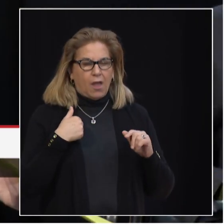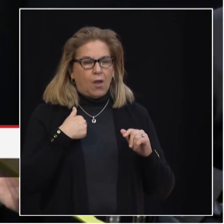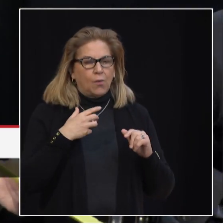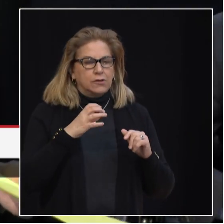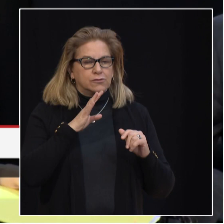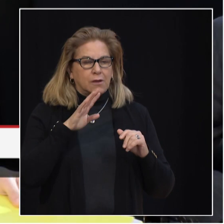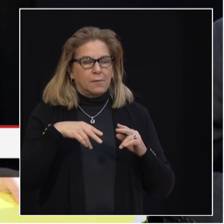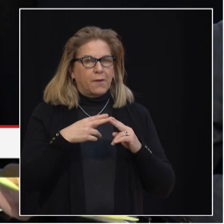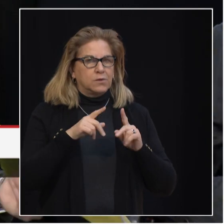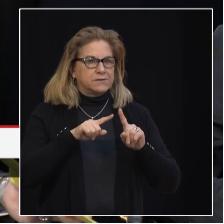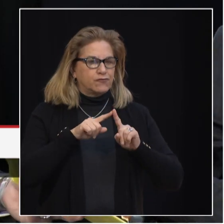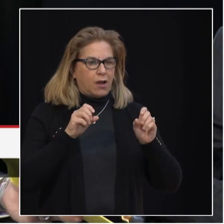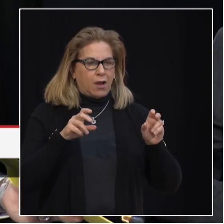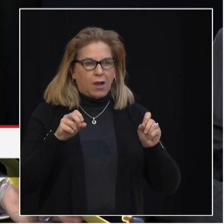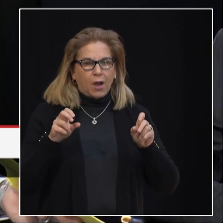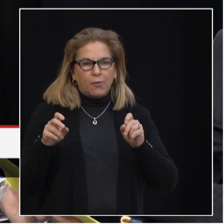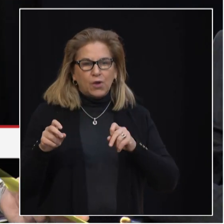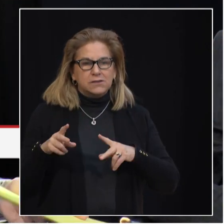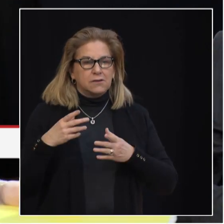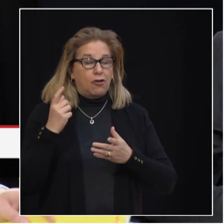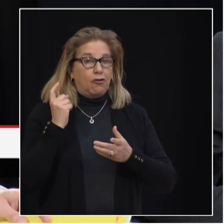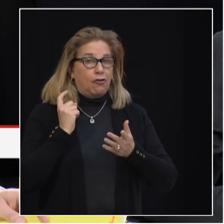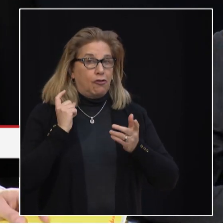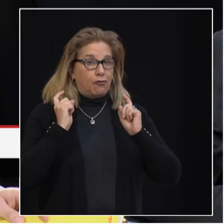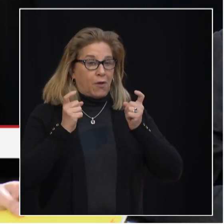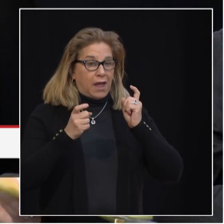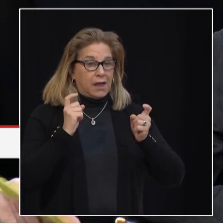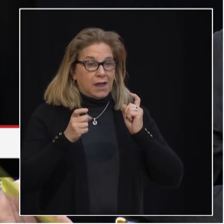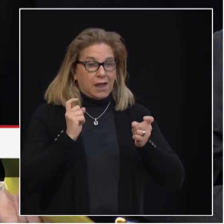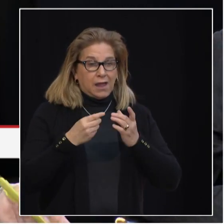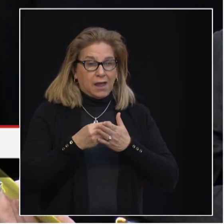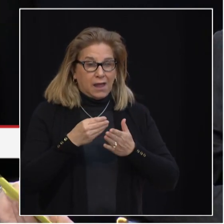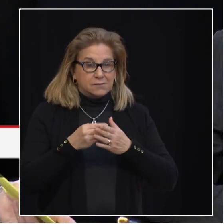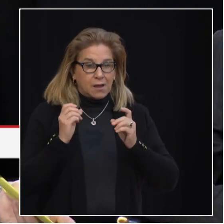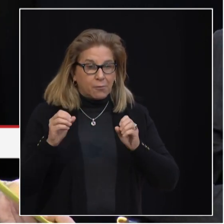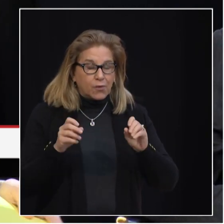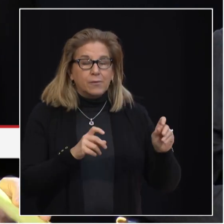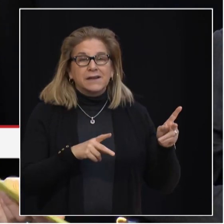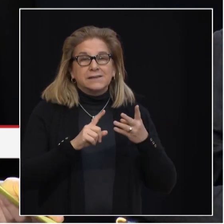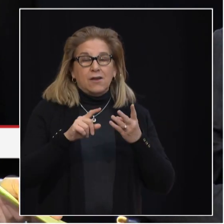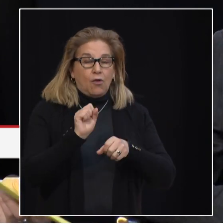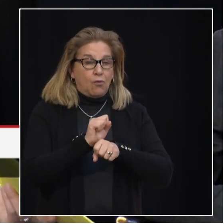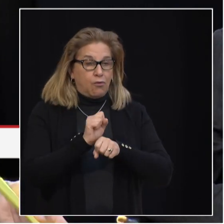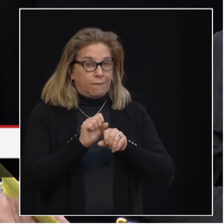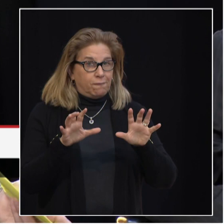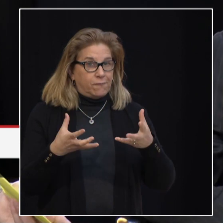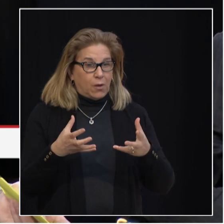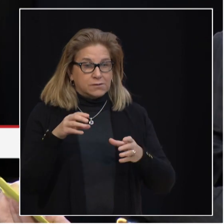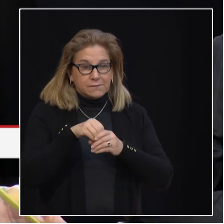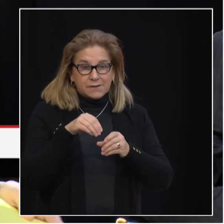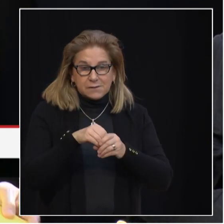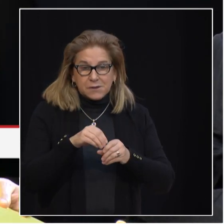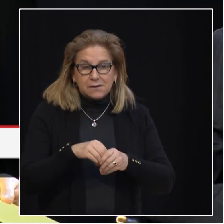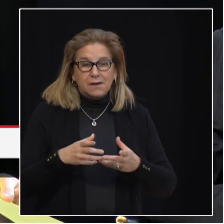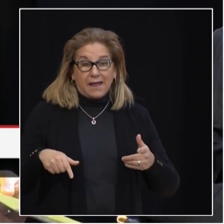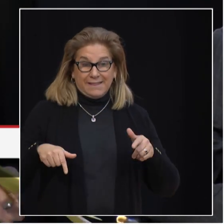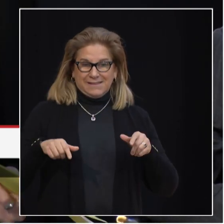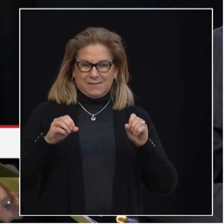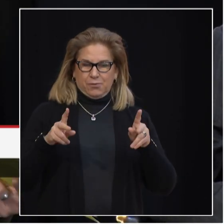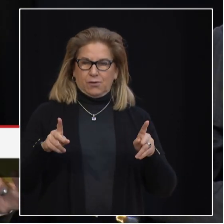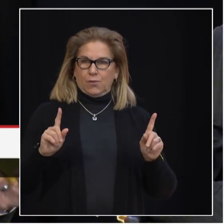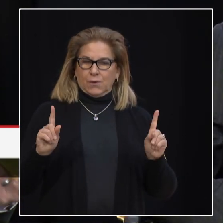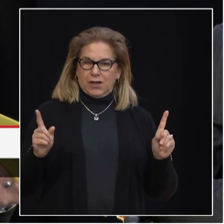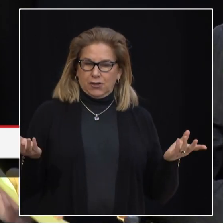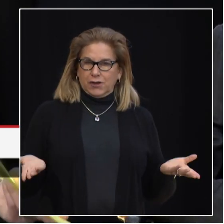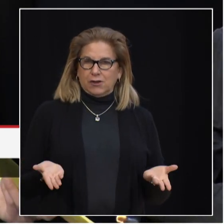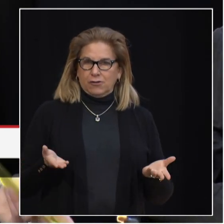grant opportunities, different workforce opportunities. This is quite a big opportunity. It's an opportunity of place. And we wanted to focus a little bit